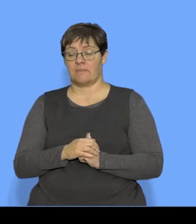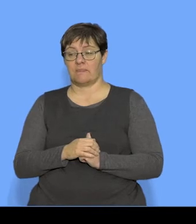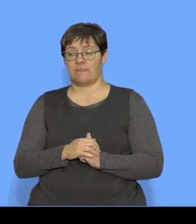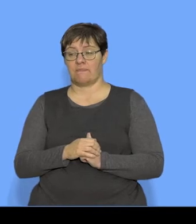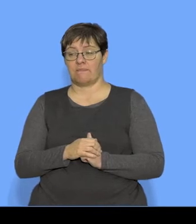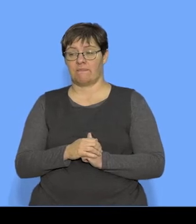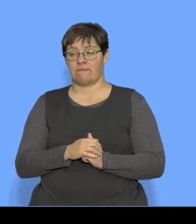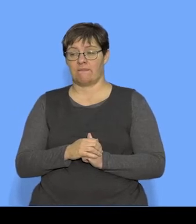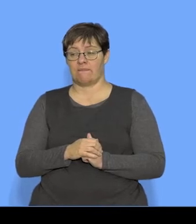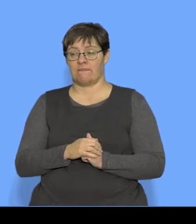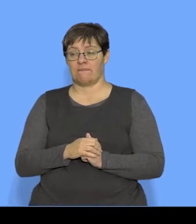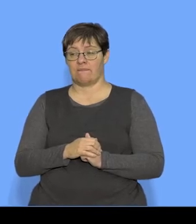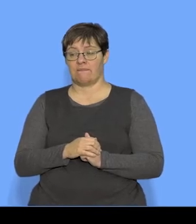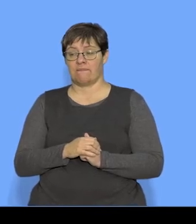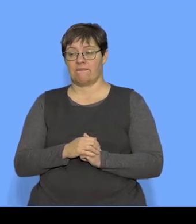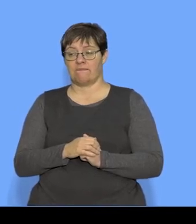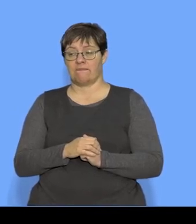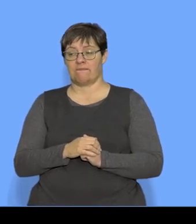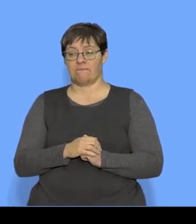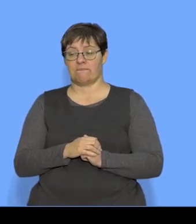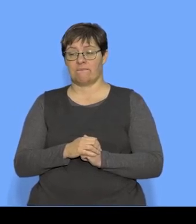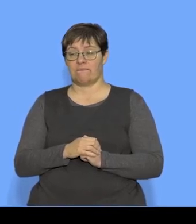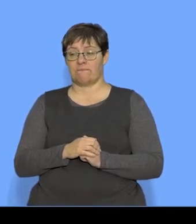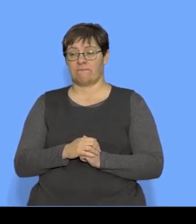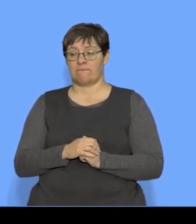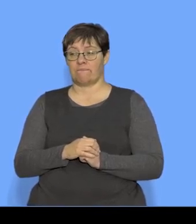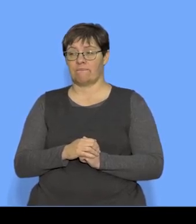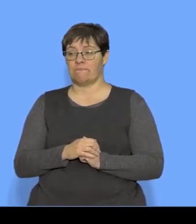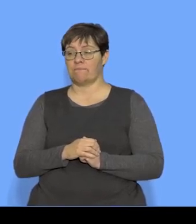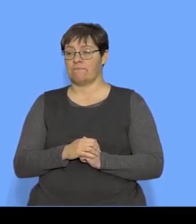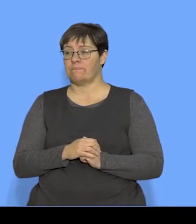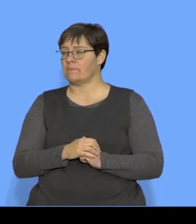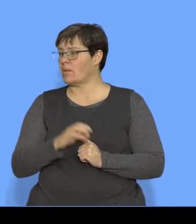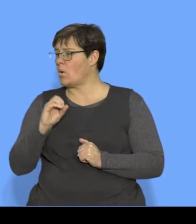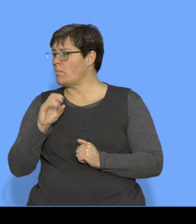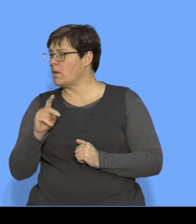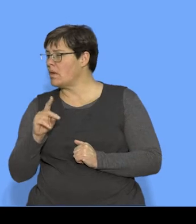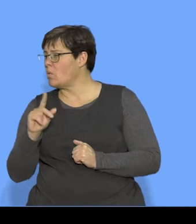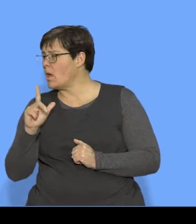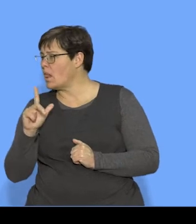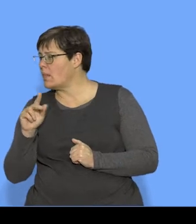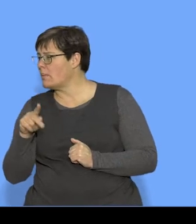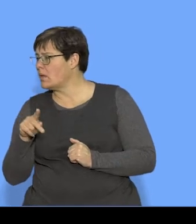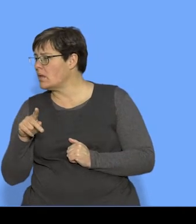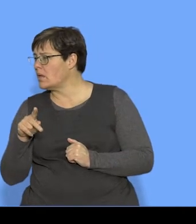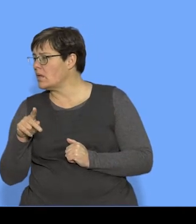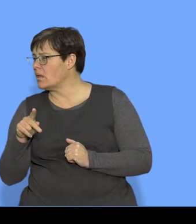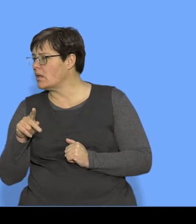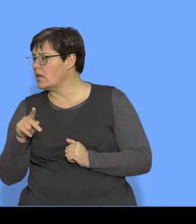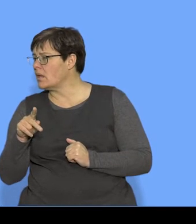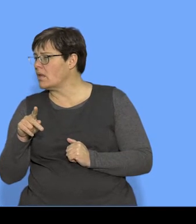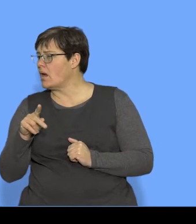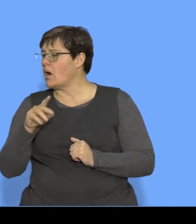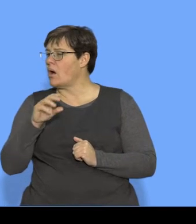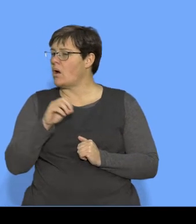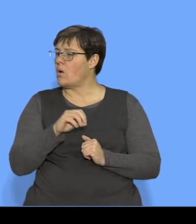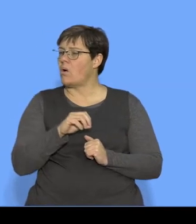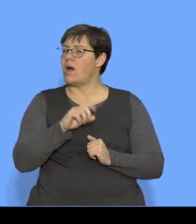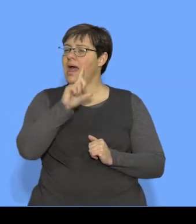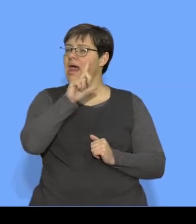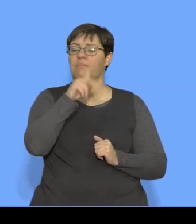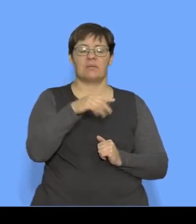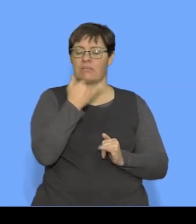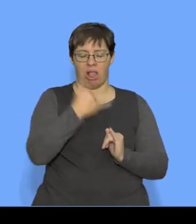ON is equals to OP, right? Is it OP or LP? ON is equals